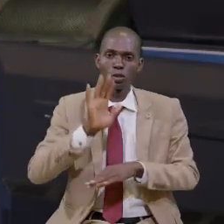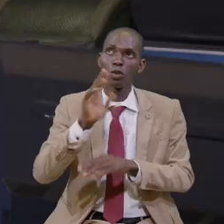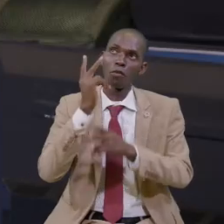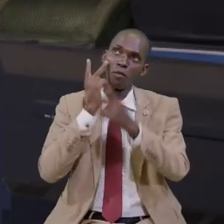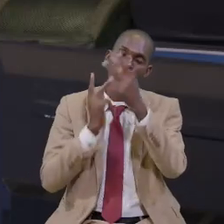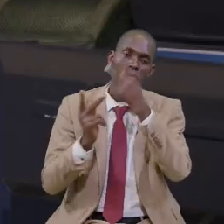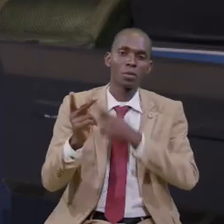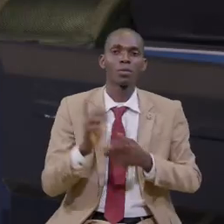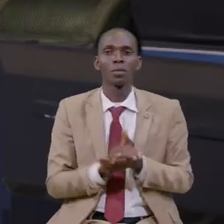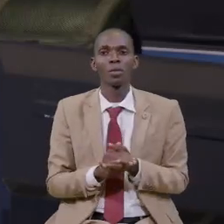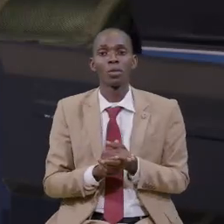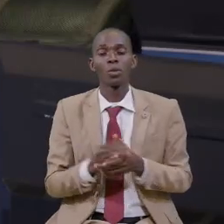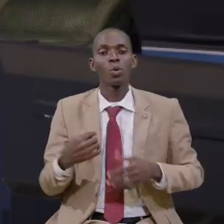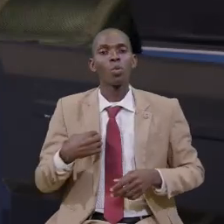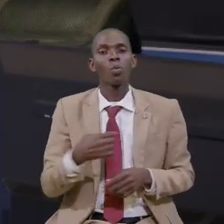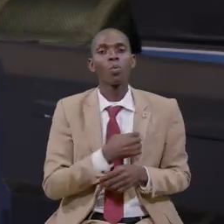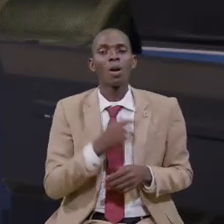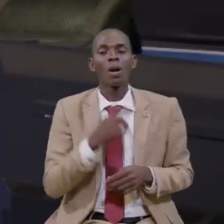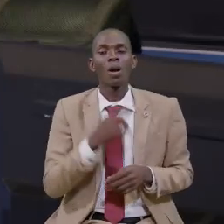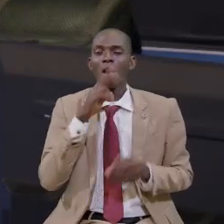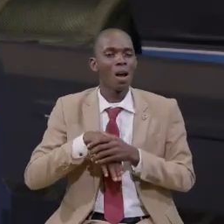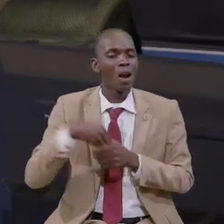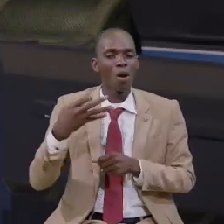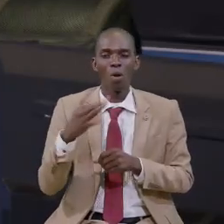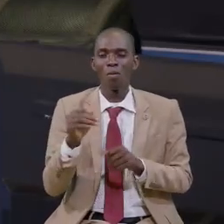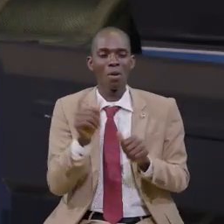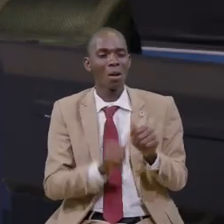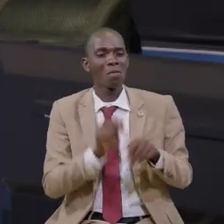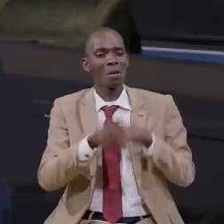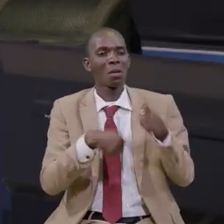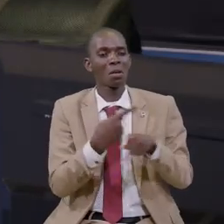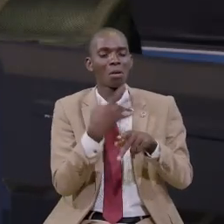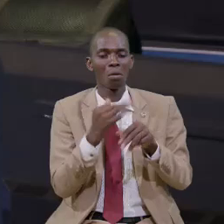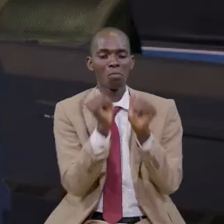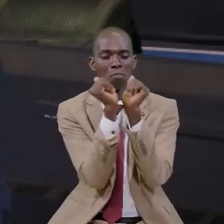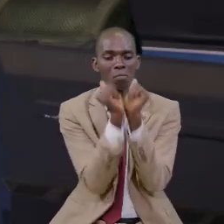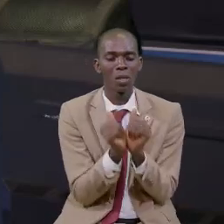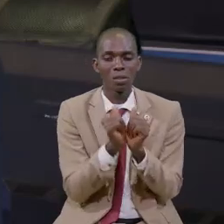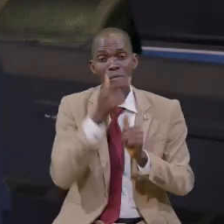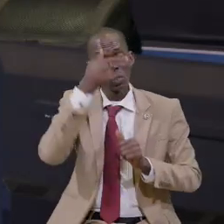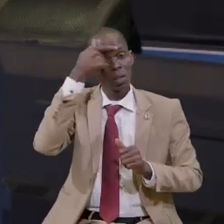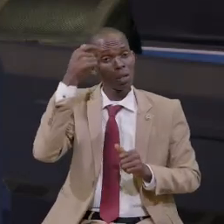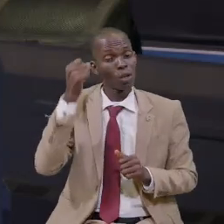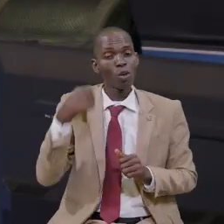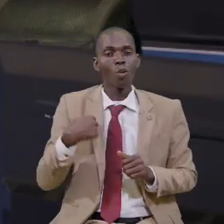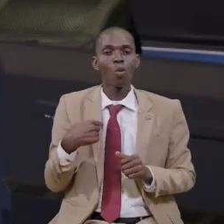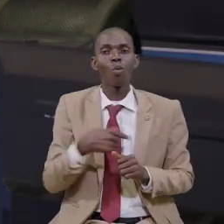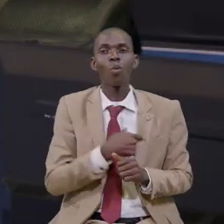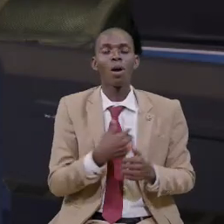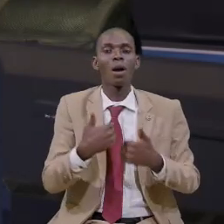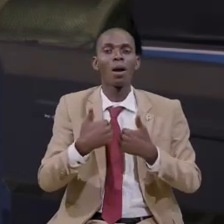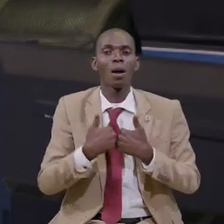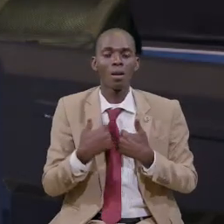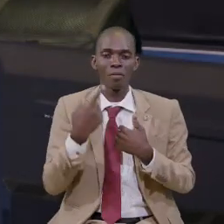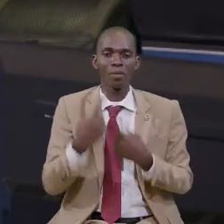of every kind of captivity or den because we have the purpose and